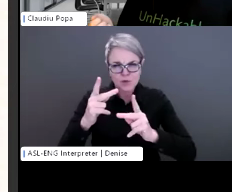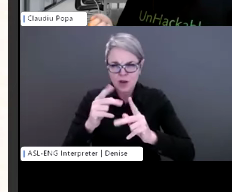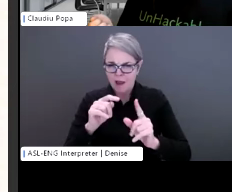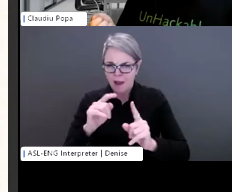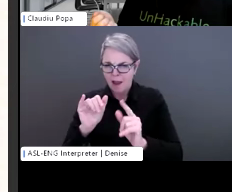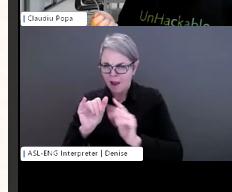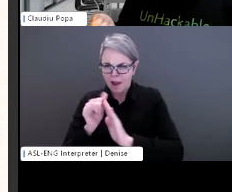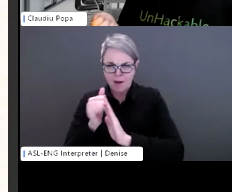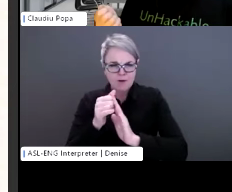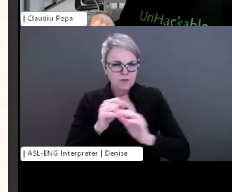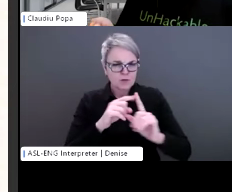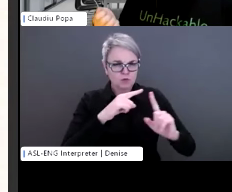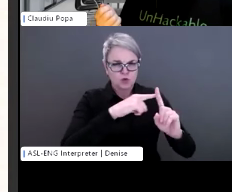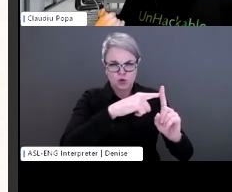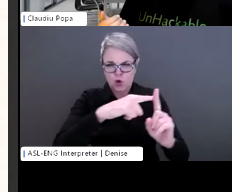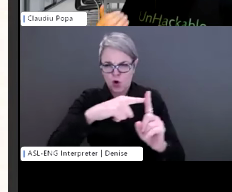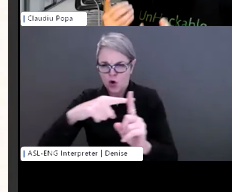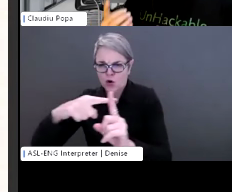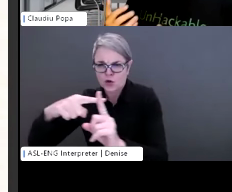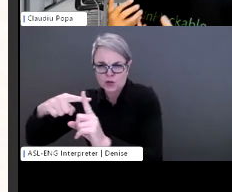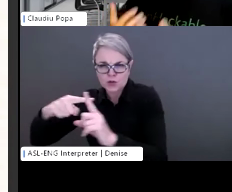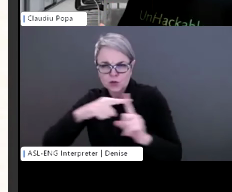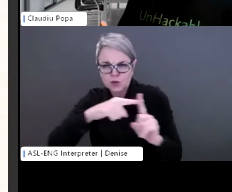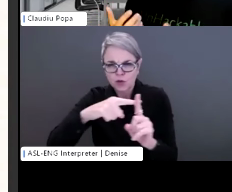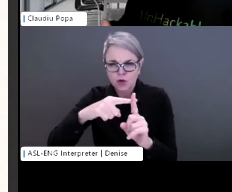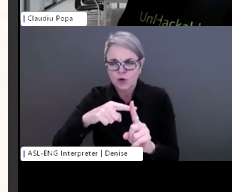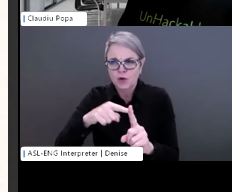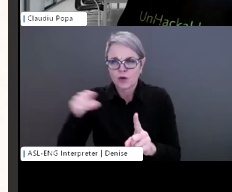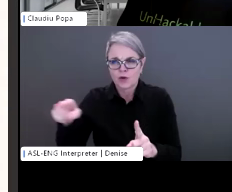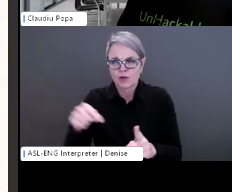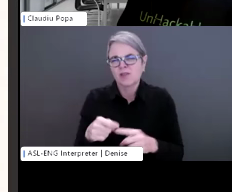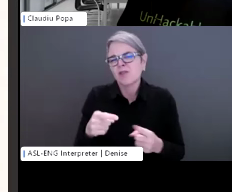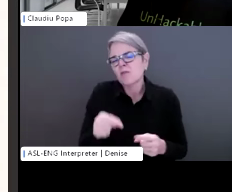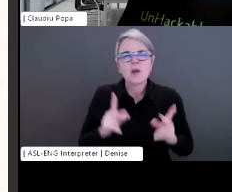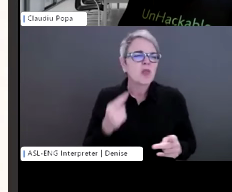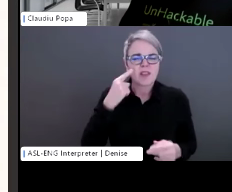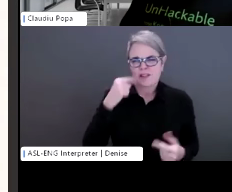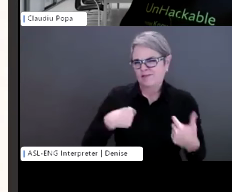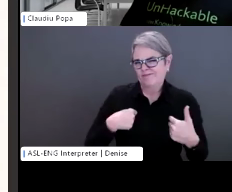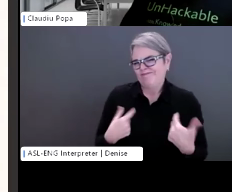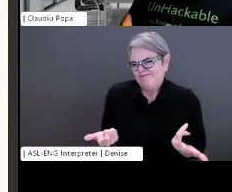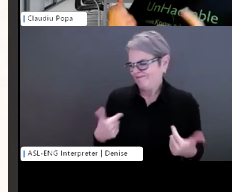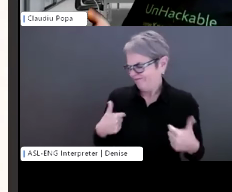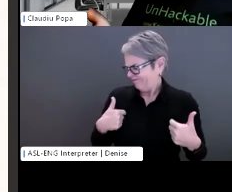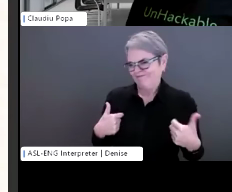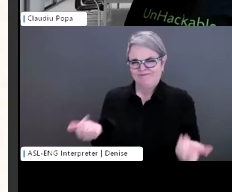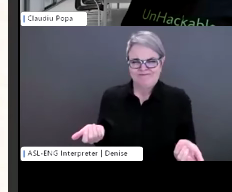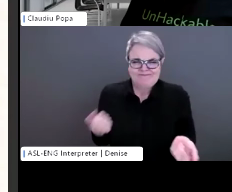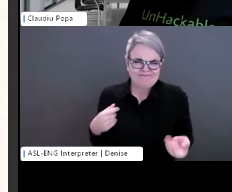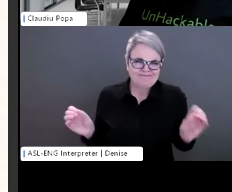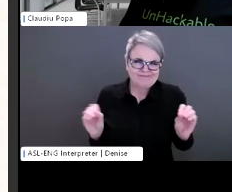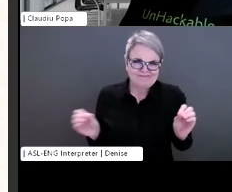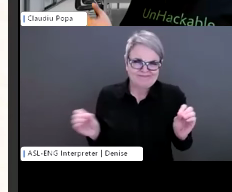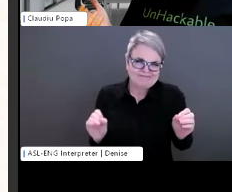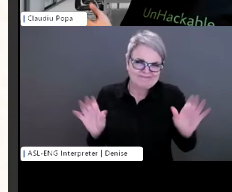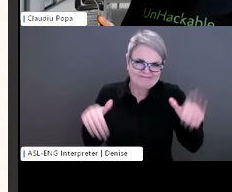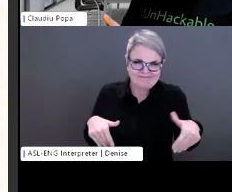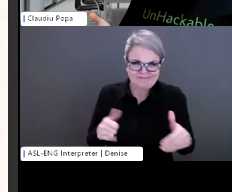they say, well, I'm not interesting enough that anyone would target me, and so I'm not afraid of them